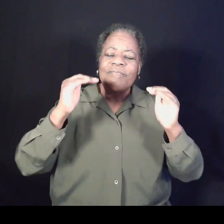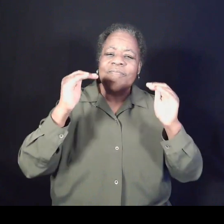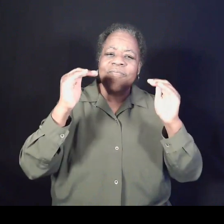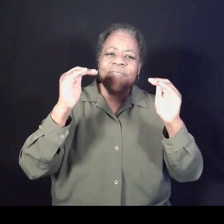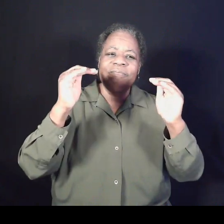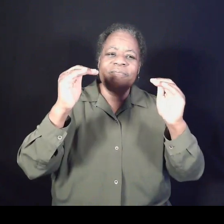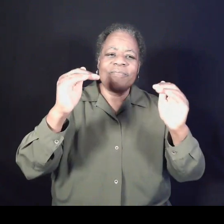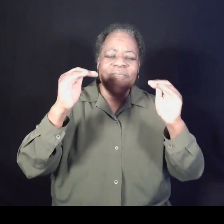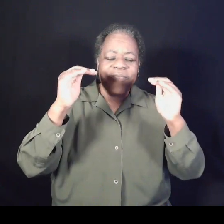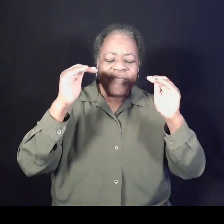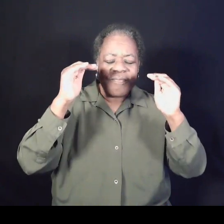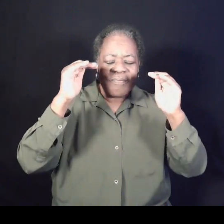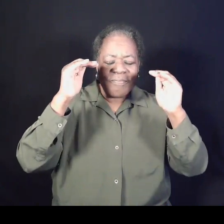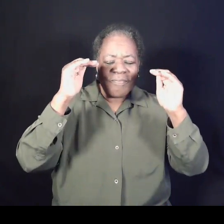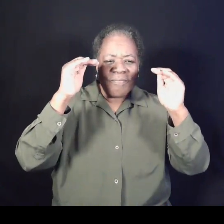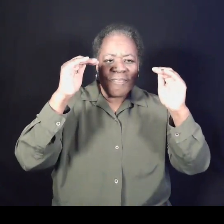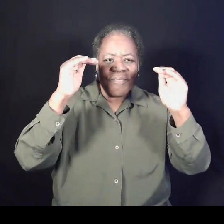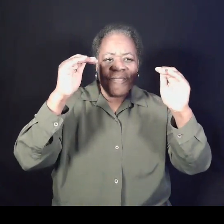day.